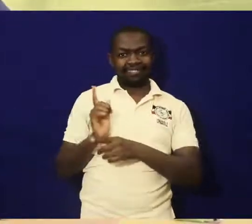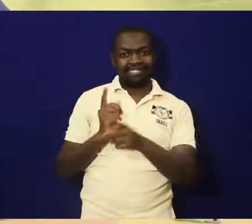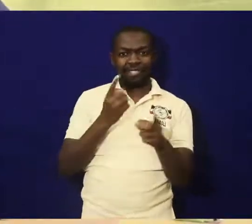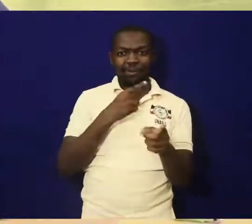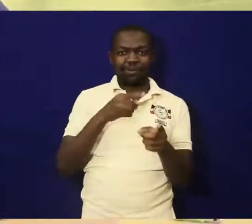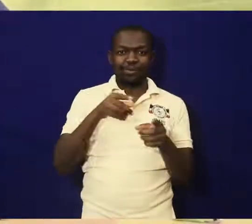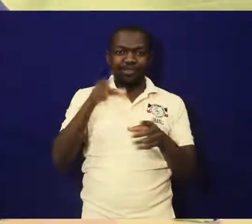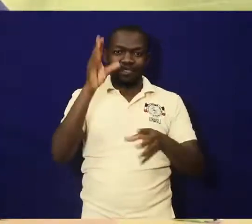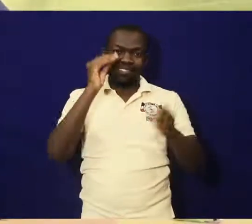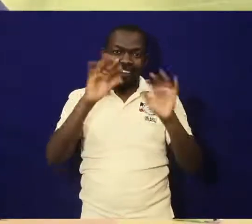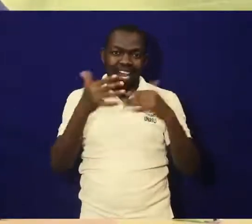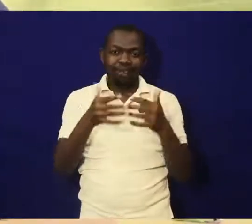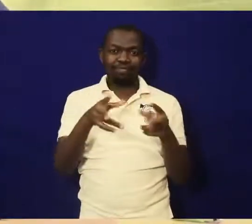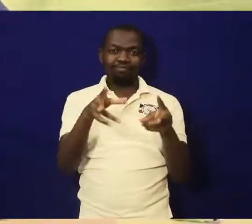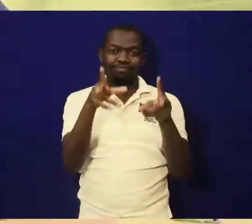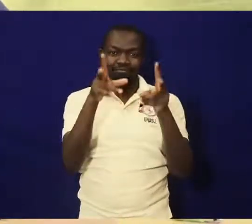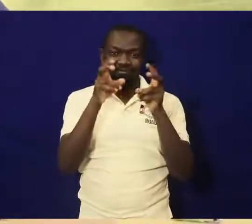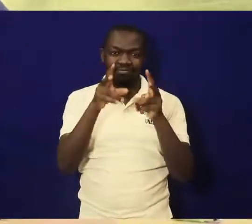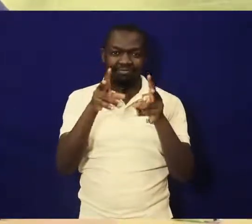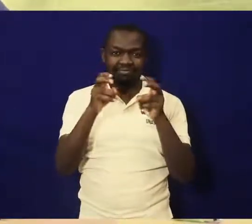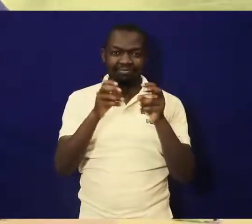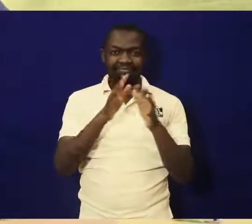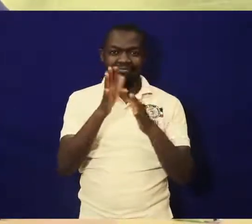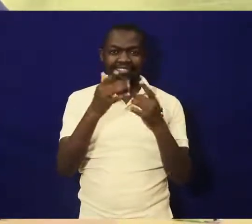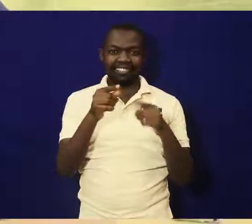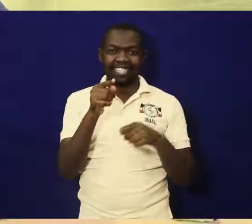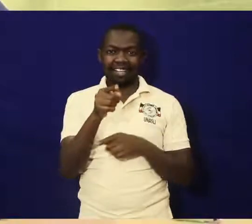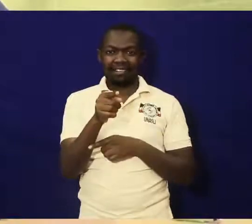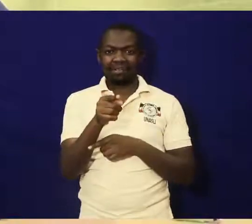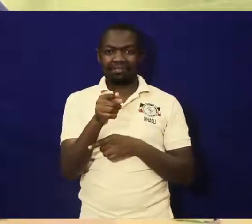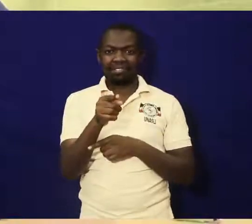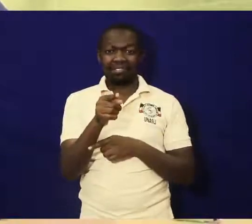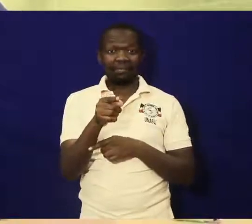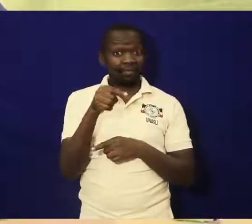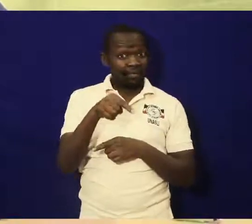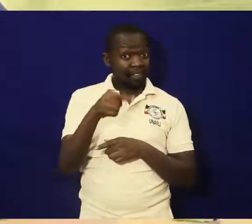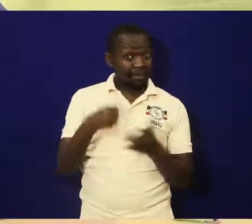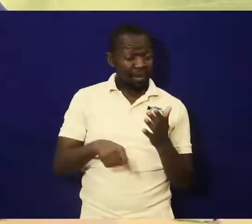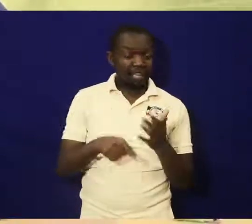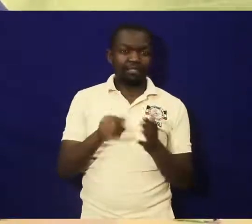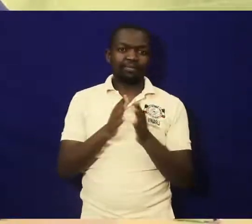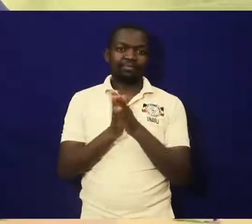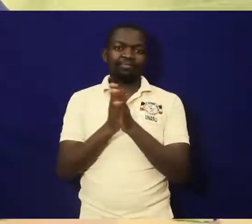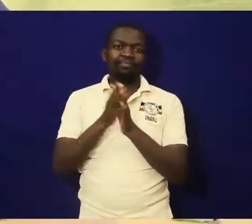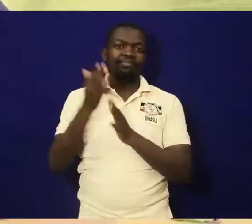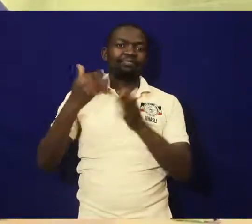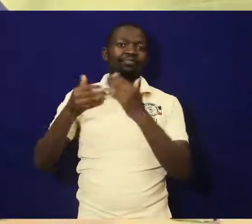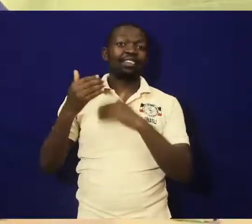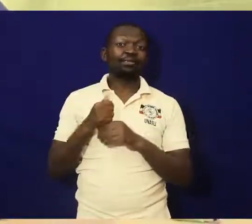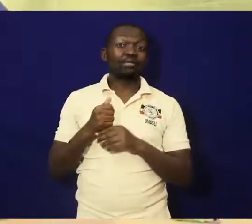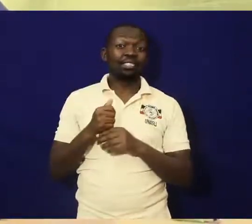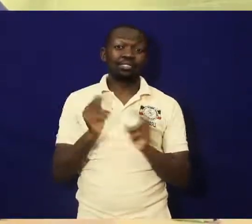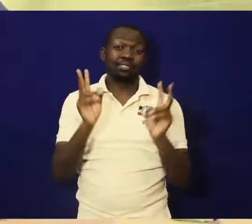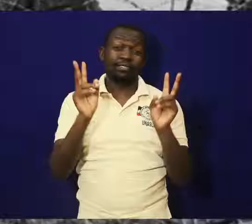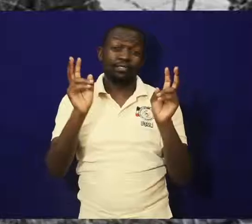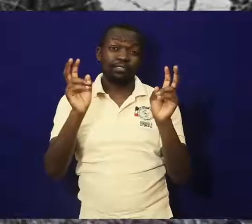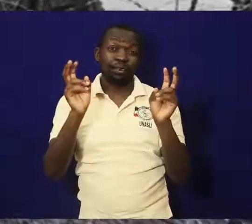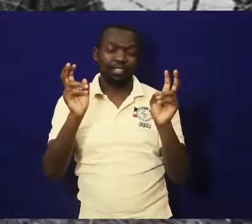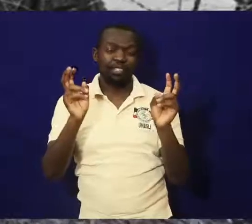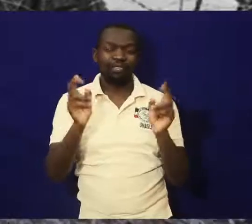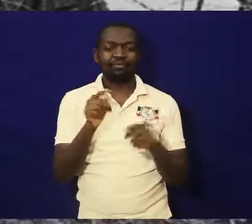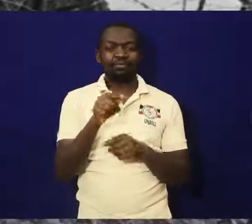learn by sign language. It is history. The topic is